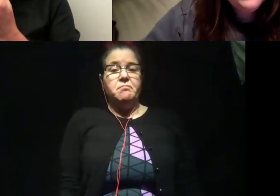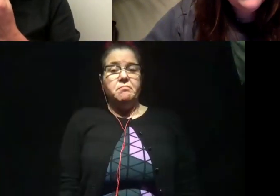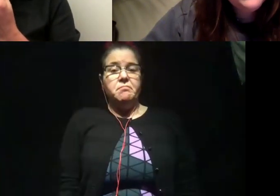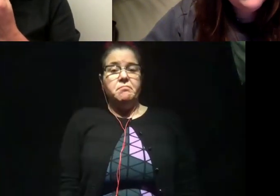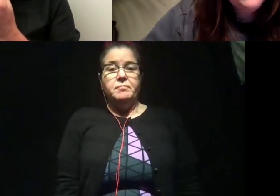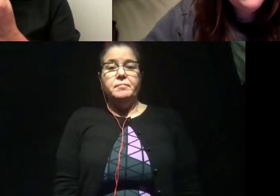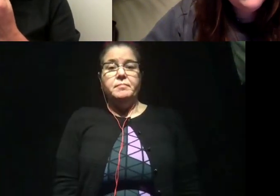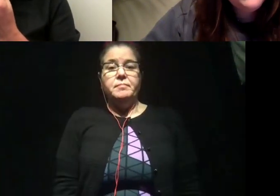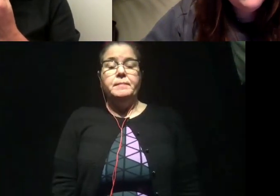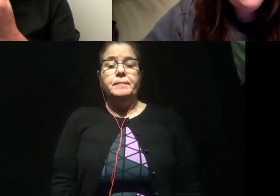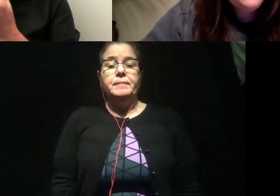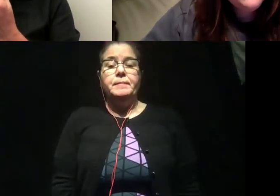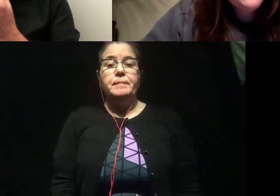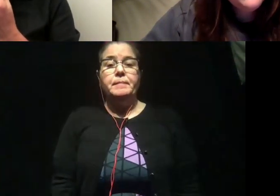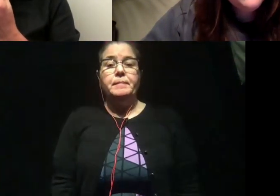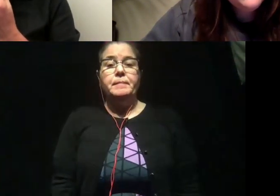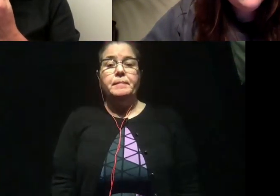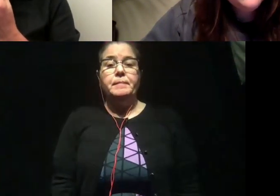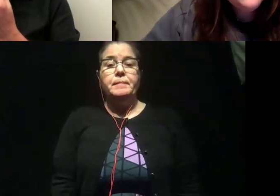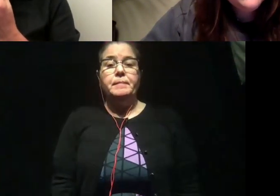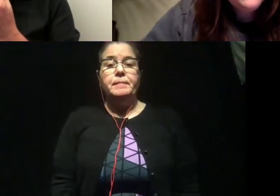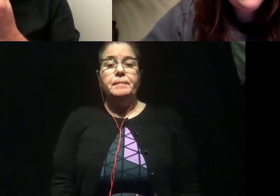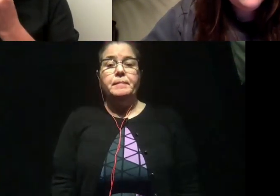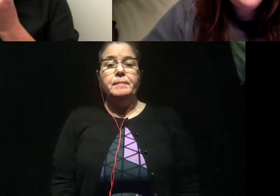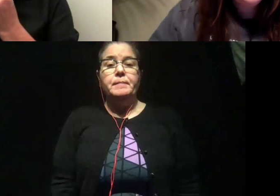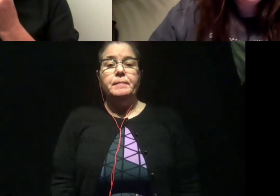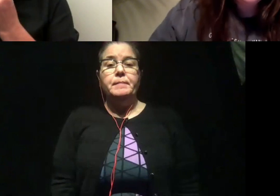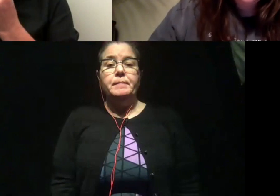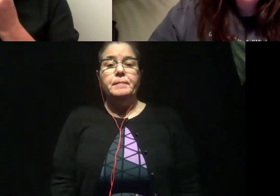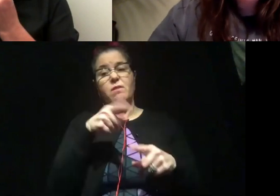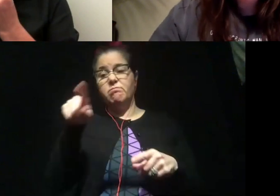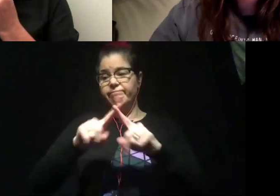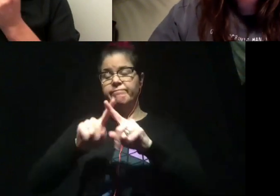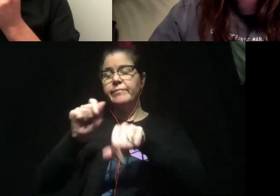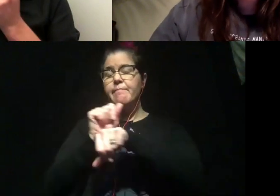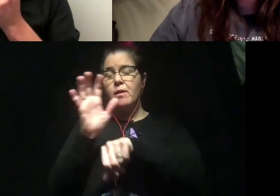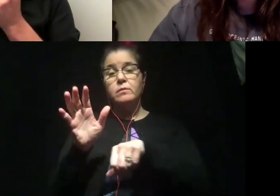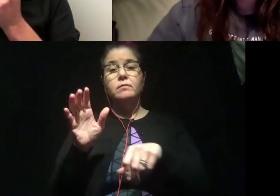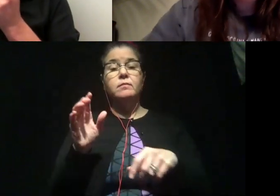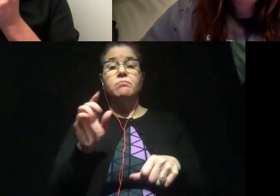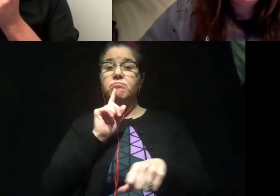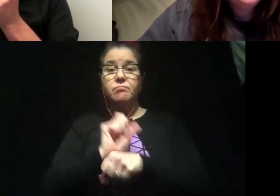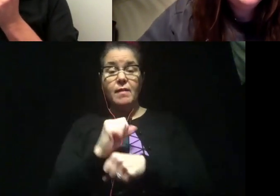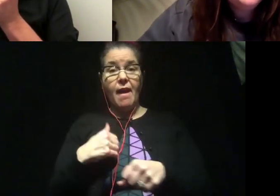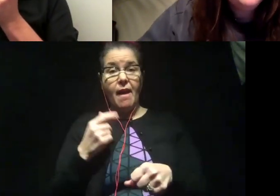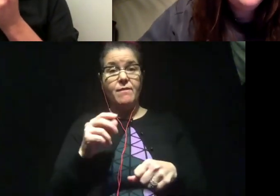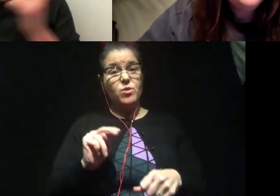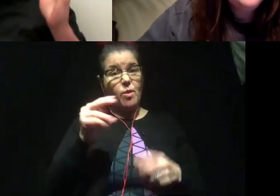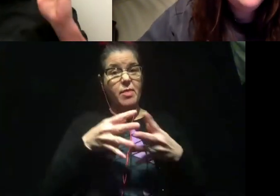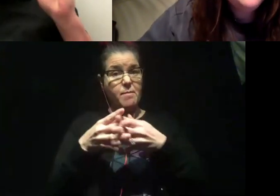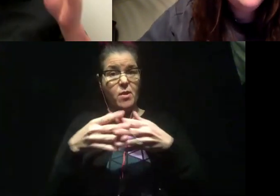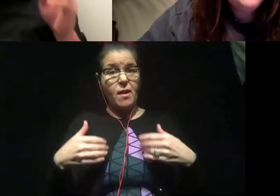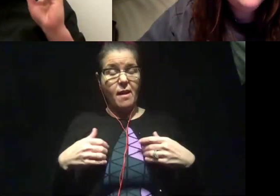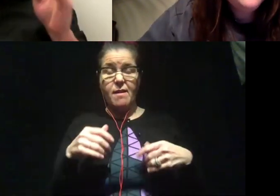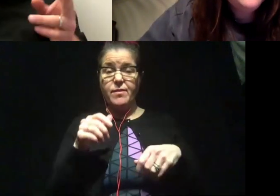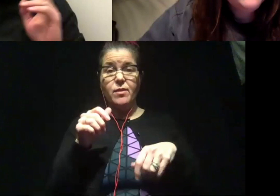There's large glaciers that feed from those mountains. There's glaciers in North America. There's